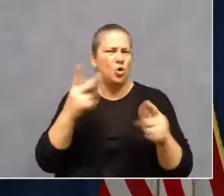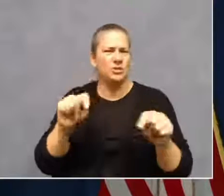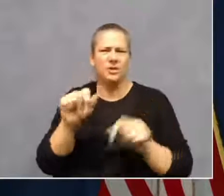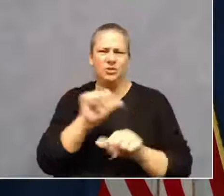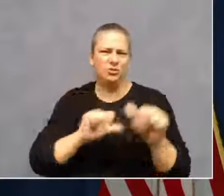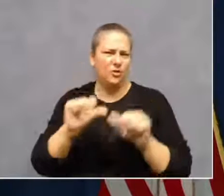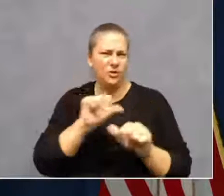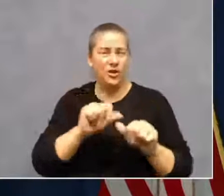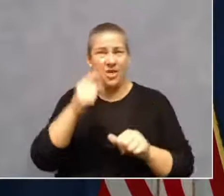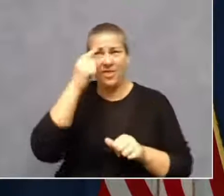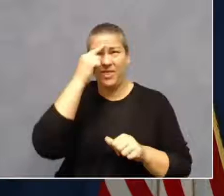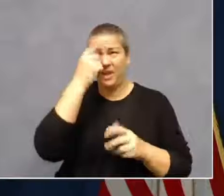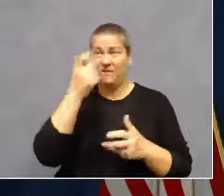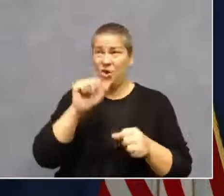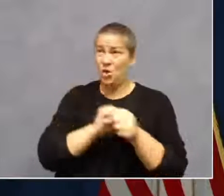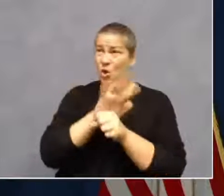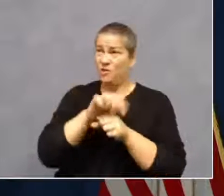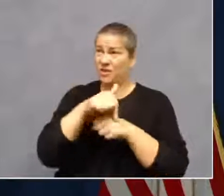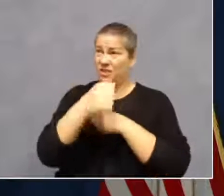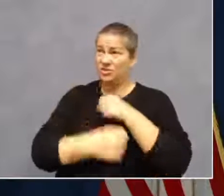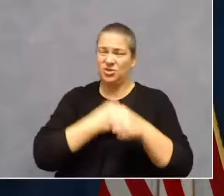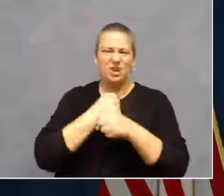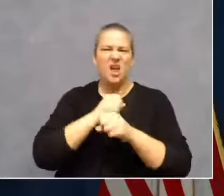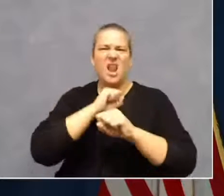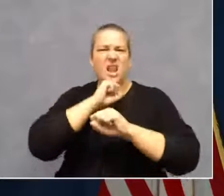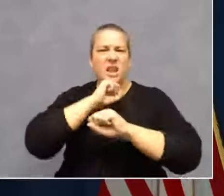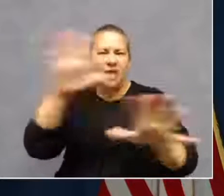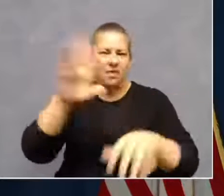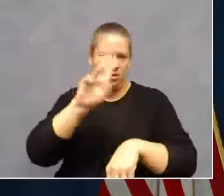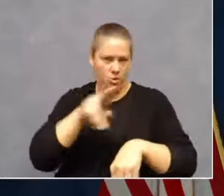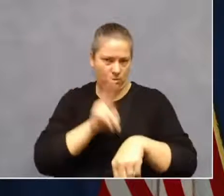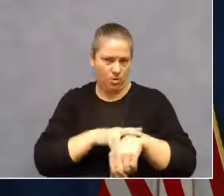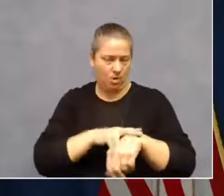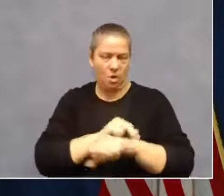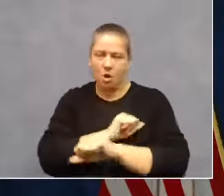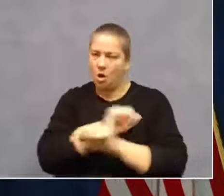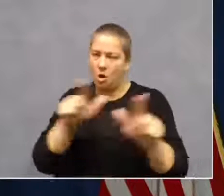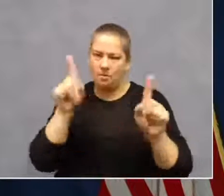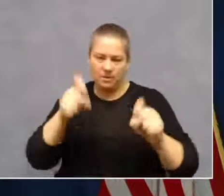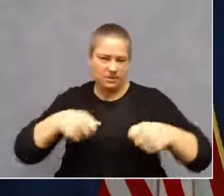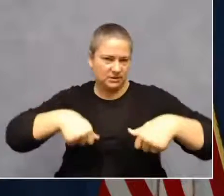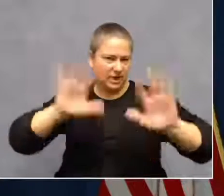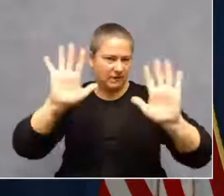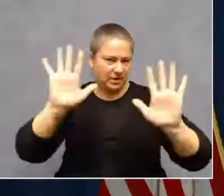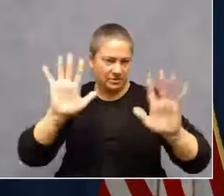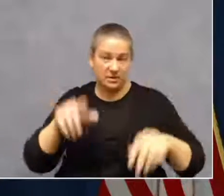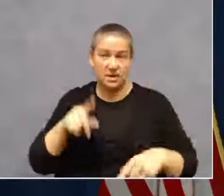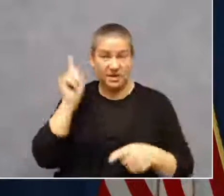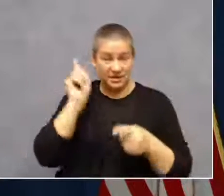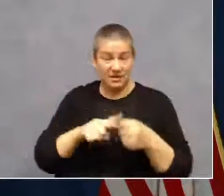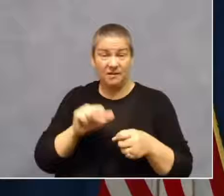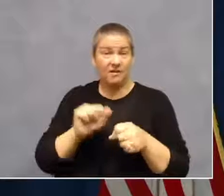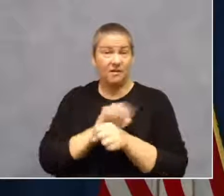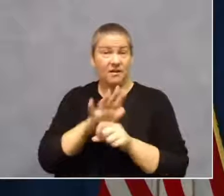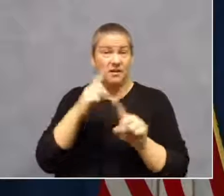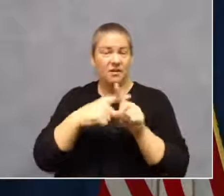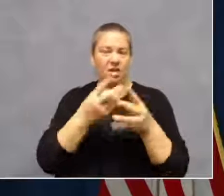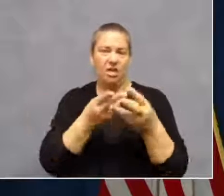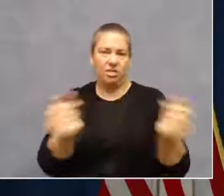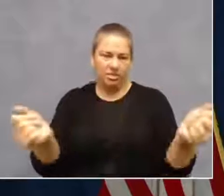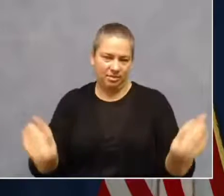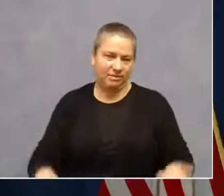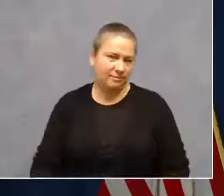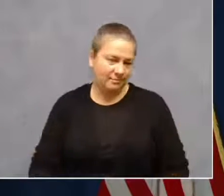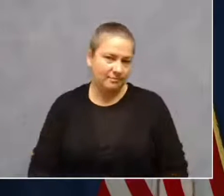and nothing is going to be normal. And all of it is going to take sacrifice until the virus goes away. What about